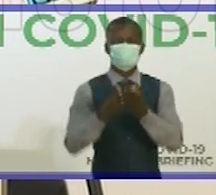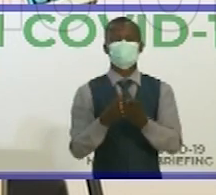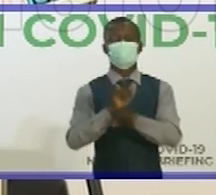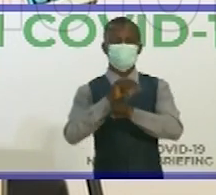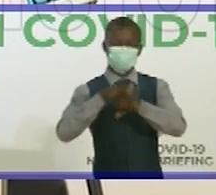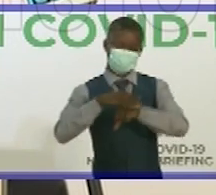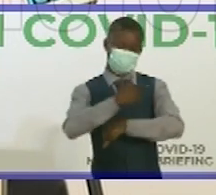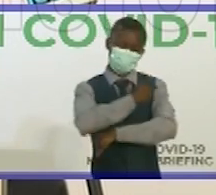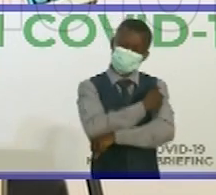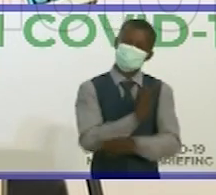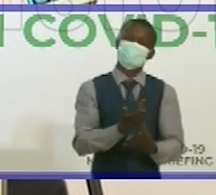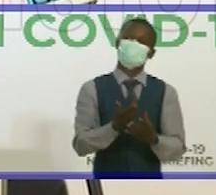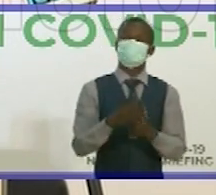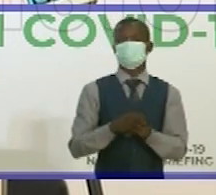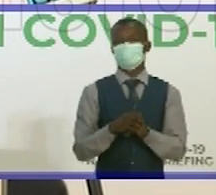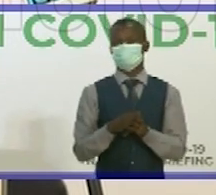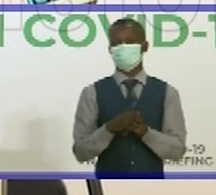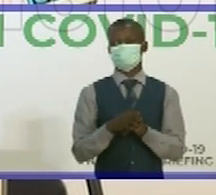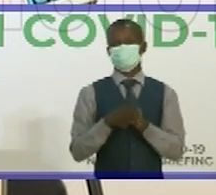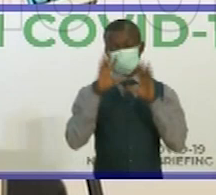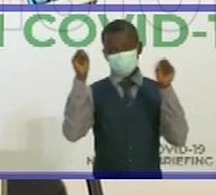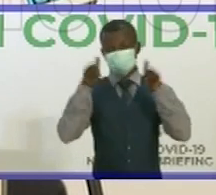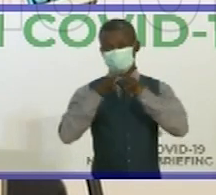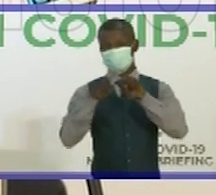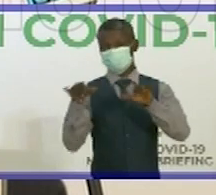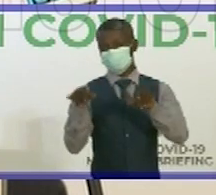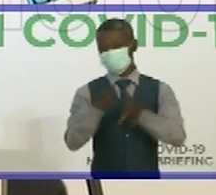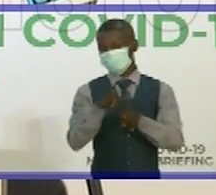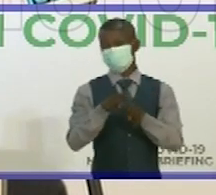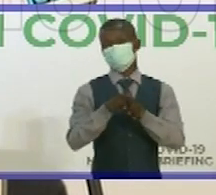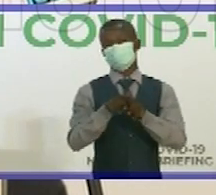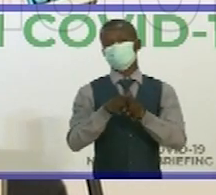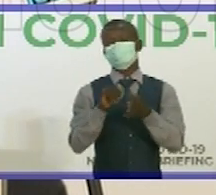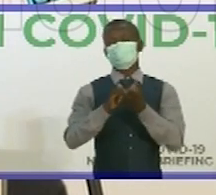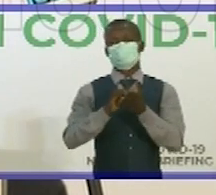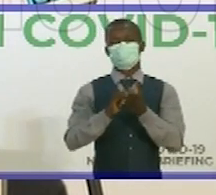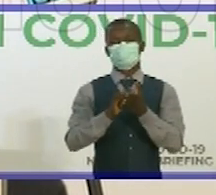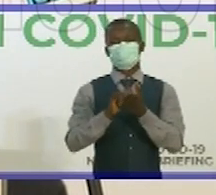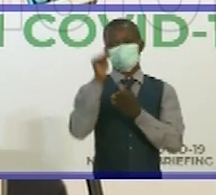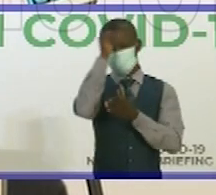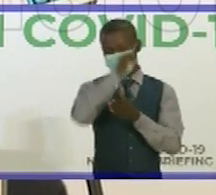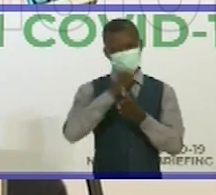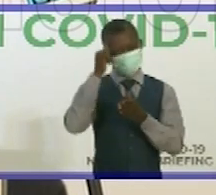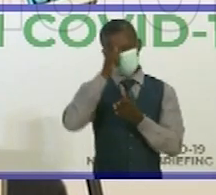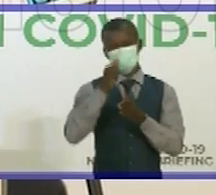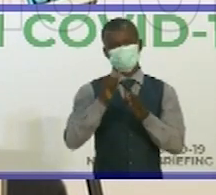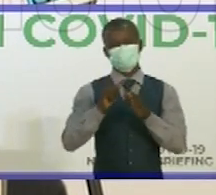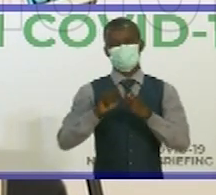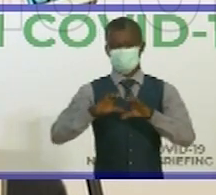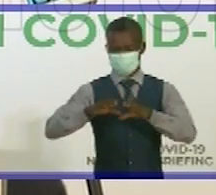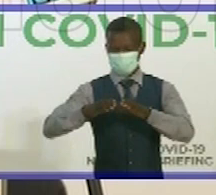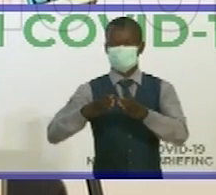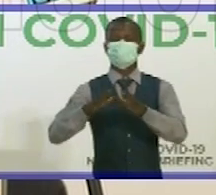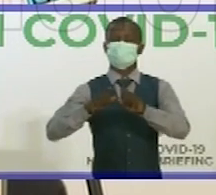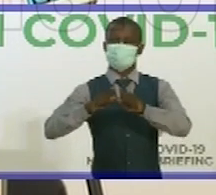His Excellency the President has started an initiative by which the African bloc of countries should work towards getting